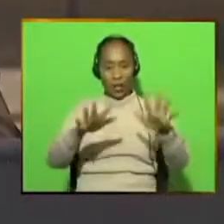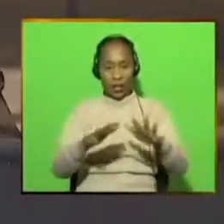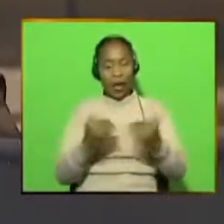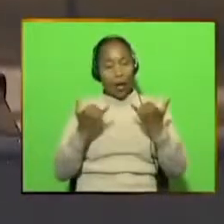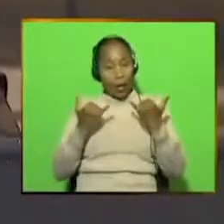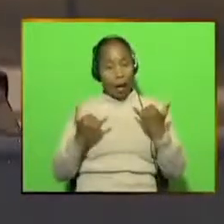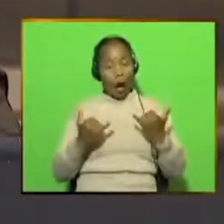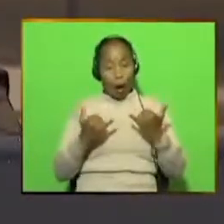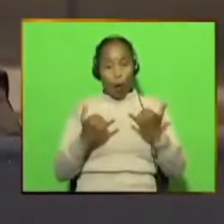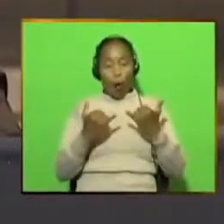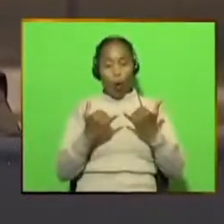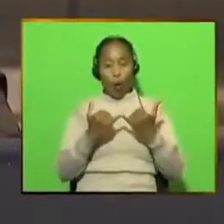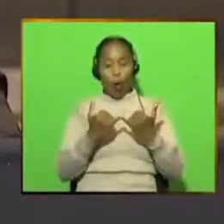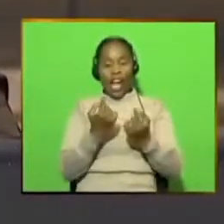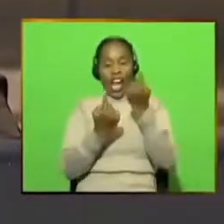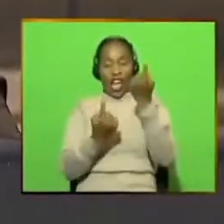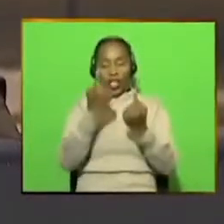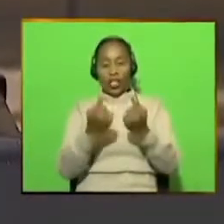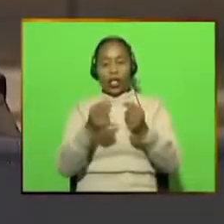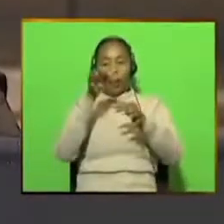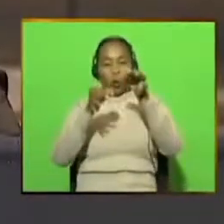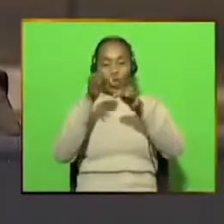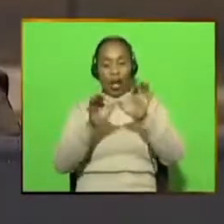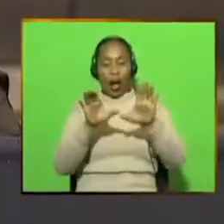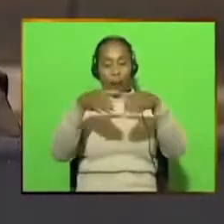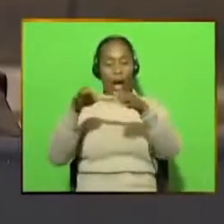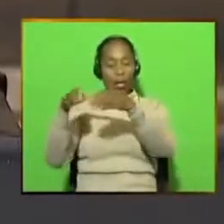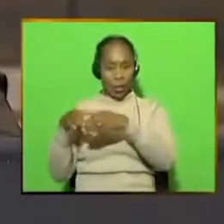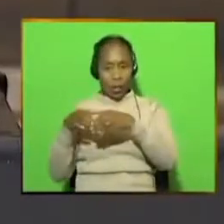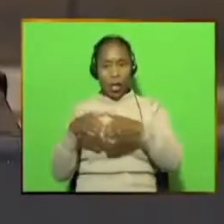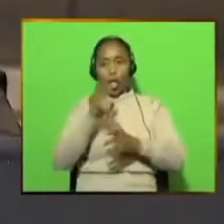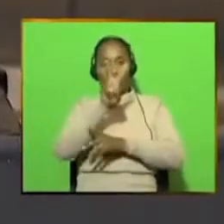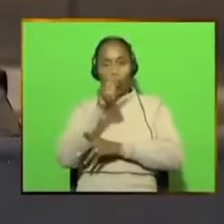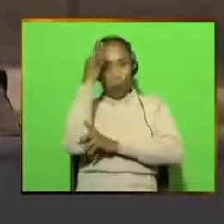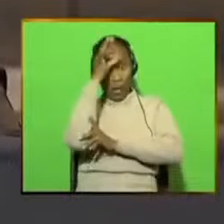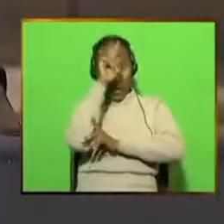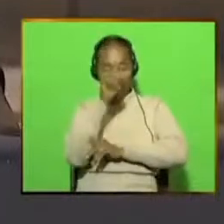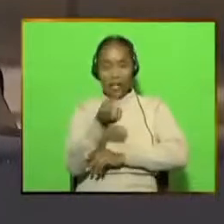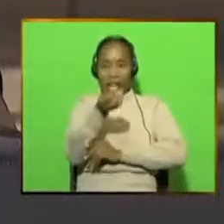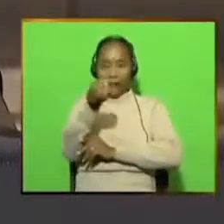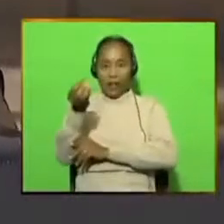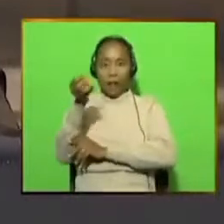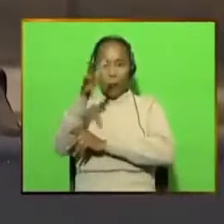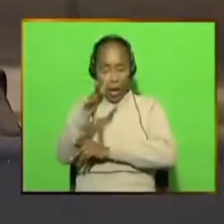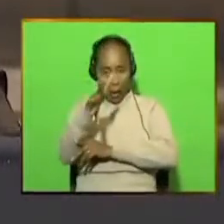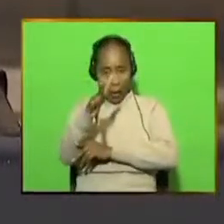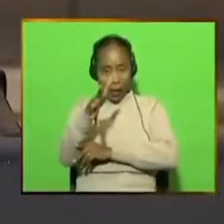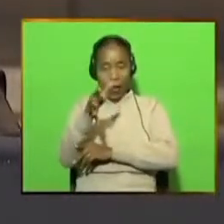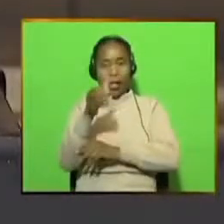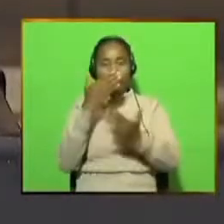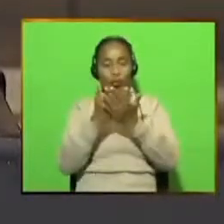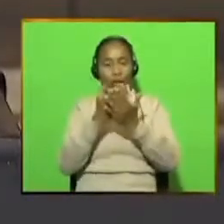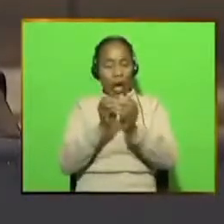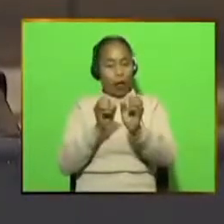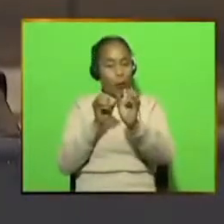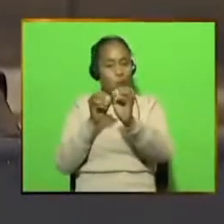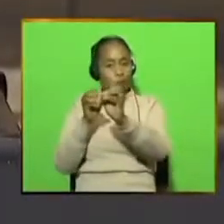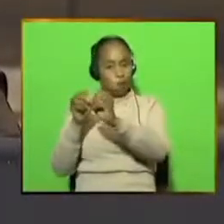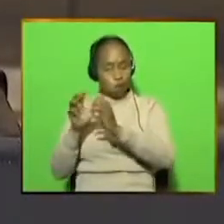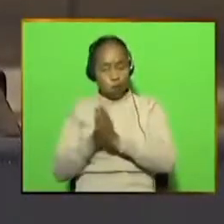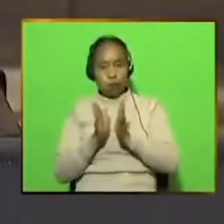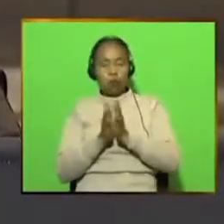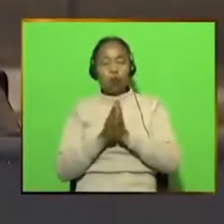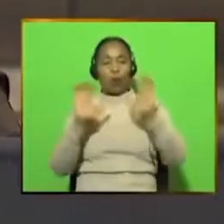afford each political party 2 minutes to give their congratulatory